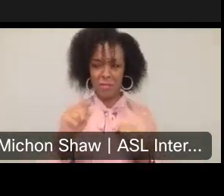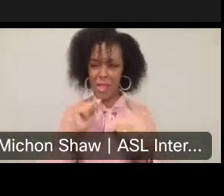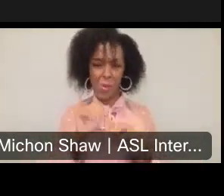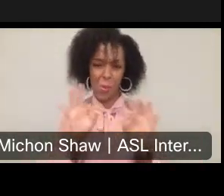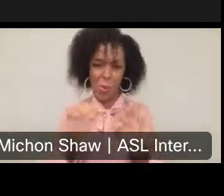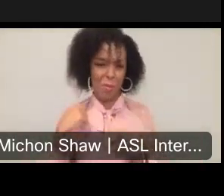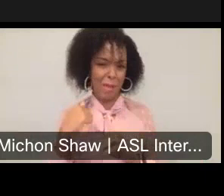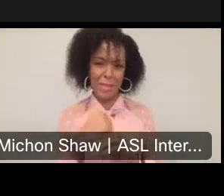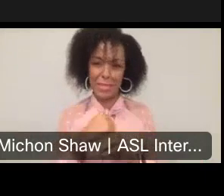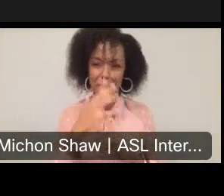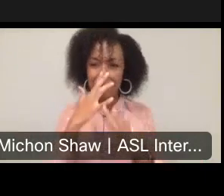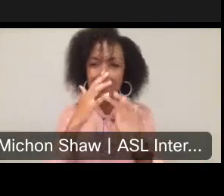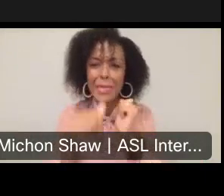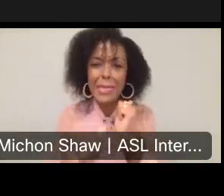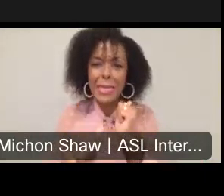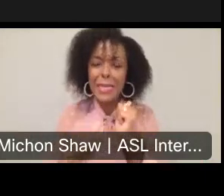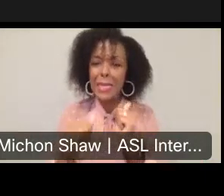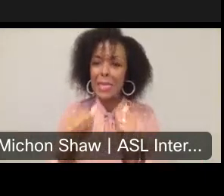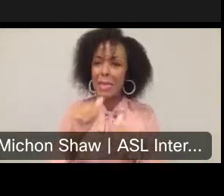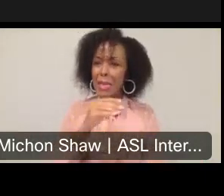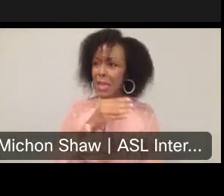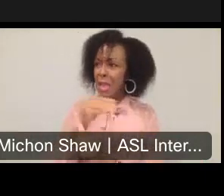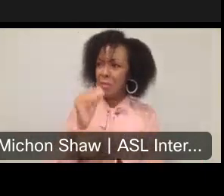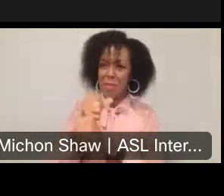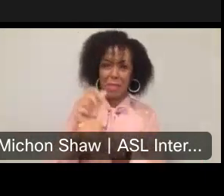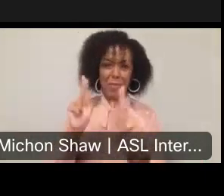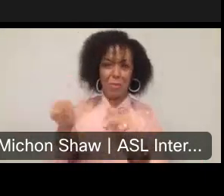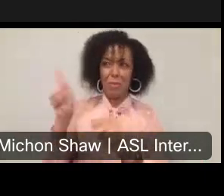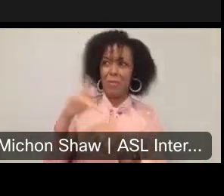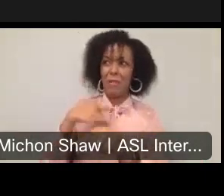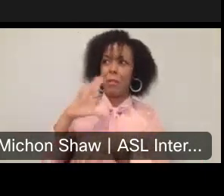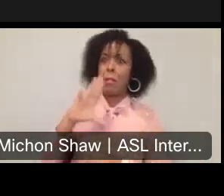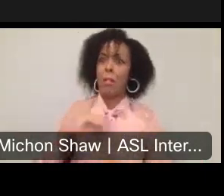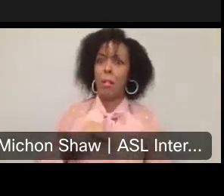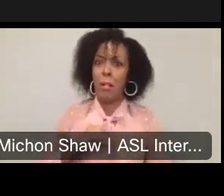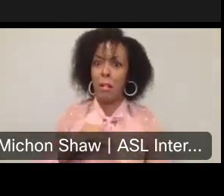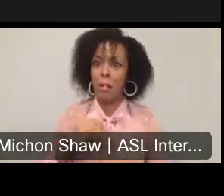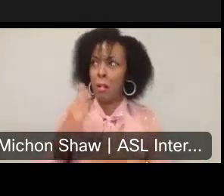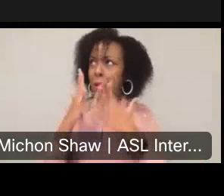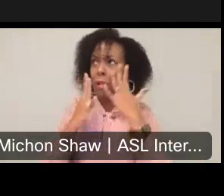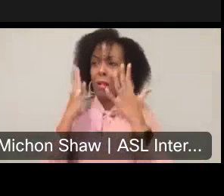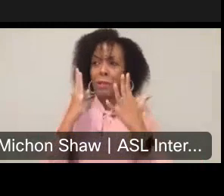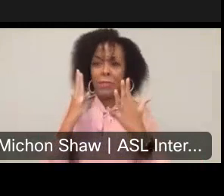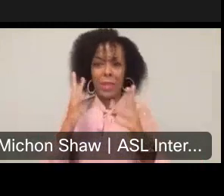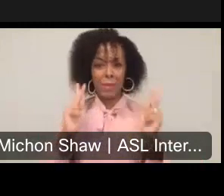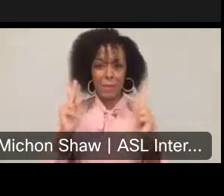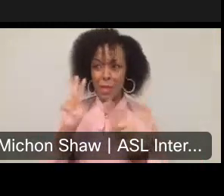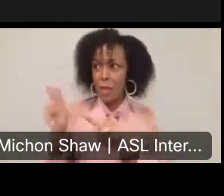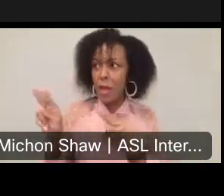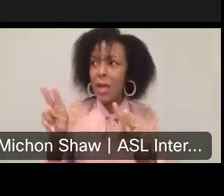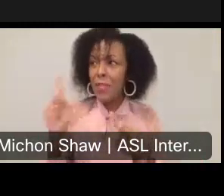to you and to everybody that sees this and think that it's normal. It is not